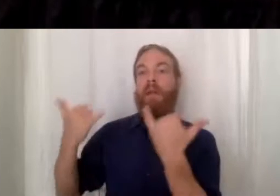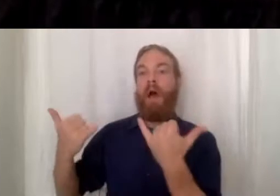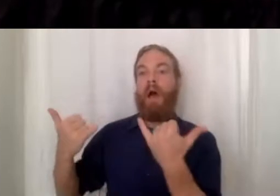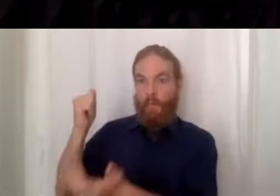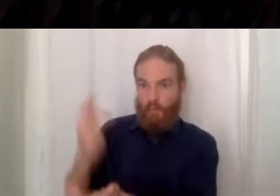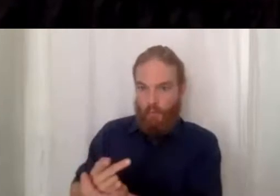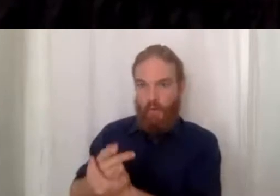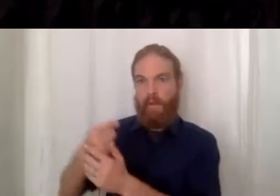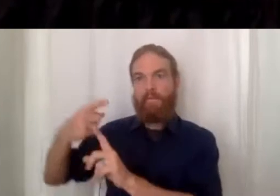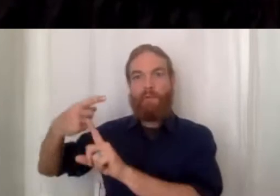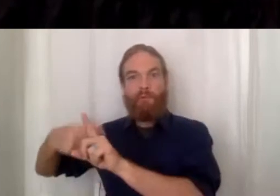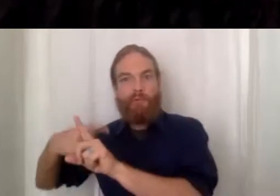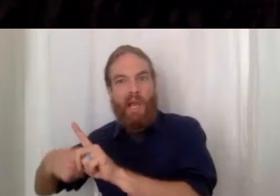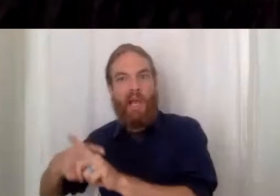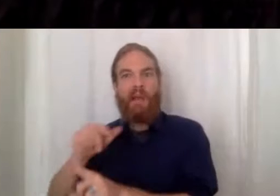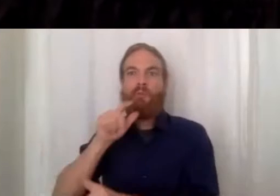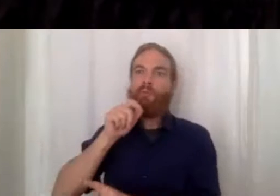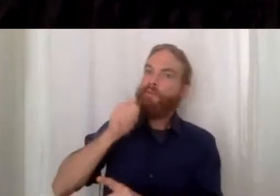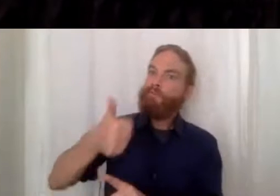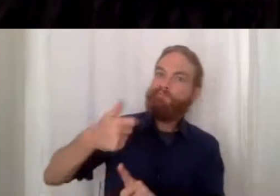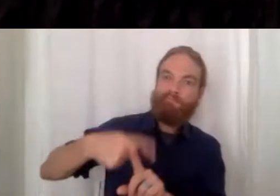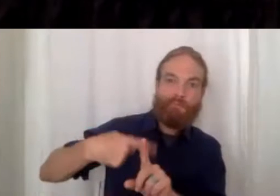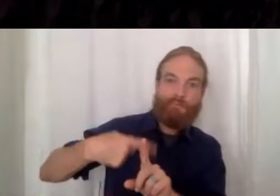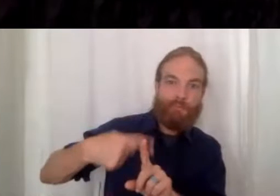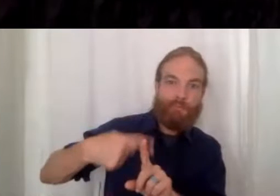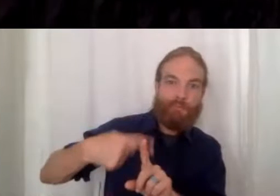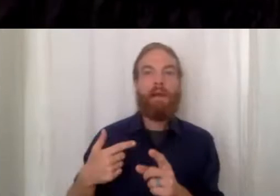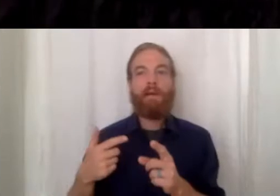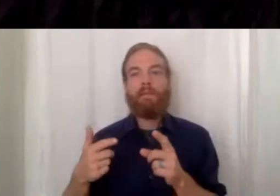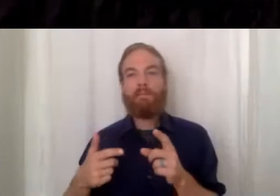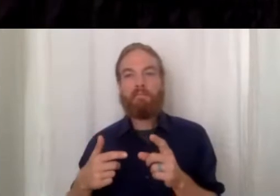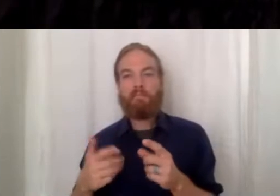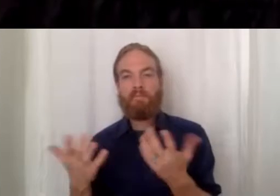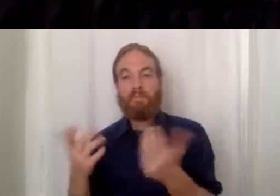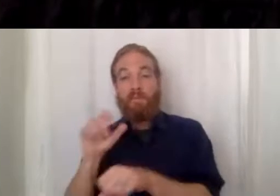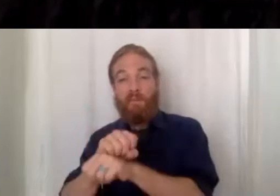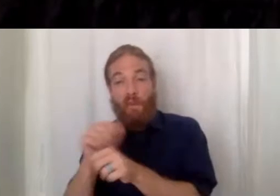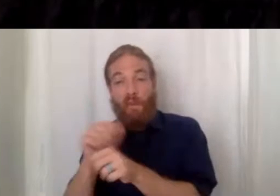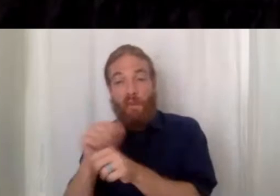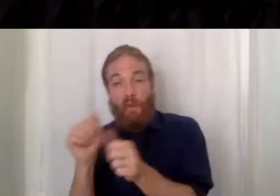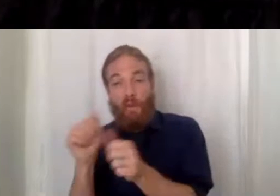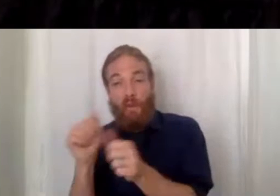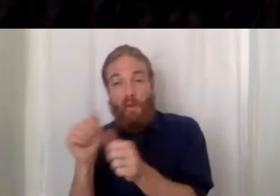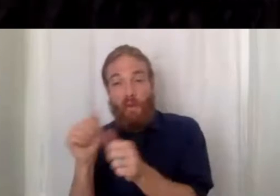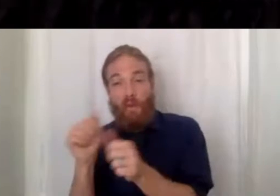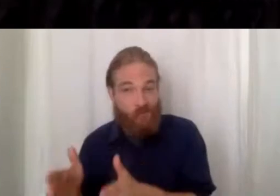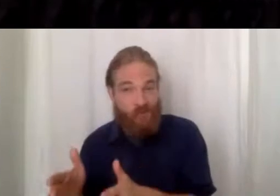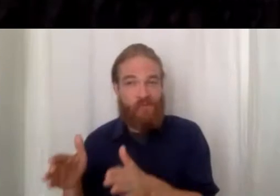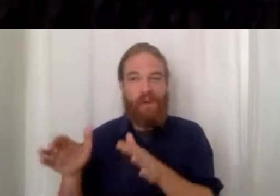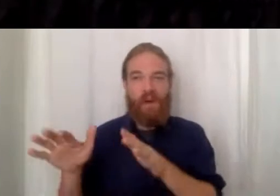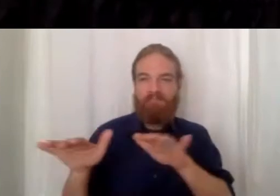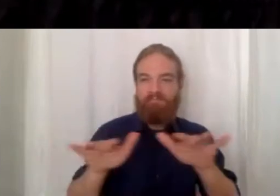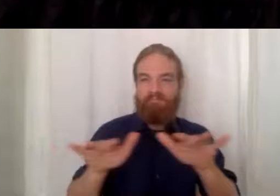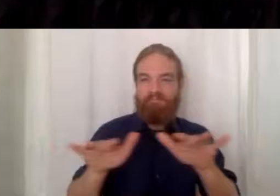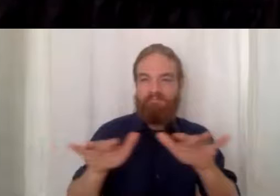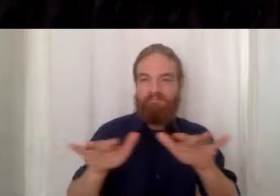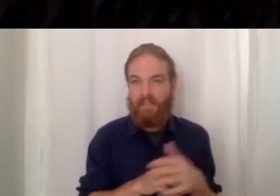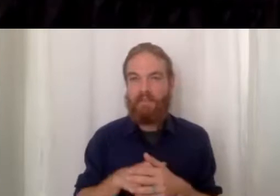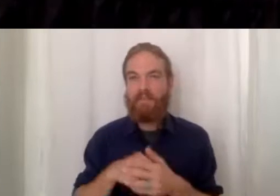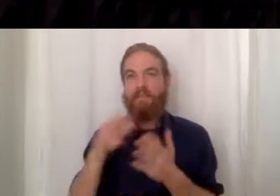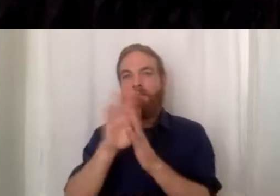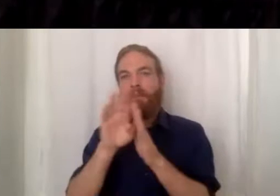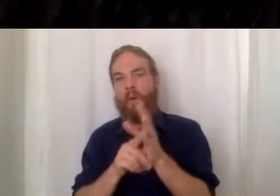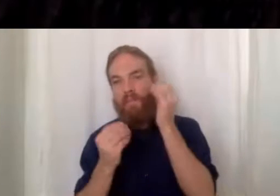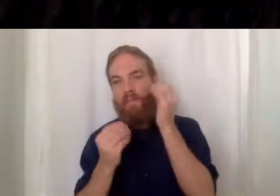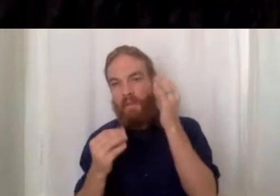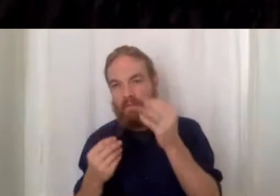as our finance department to develop and present this lease. Okay, and I assume it's